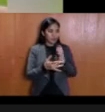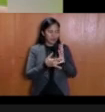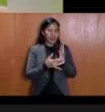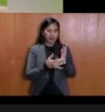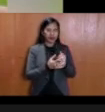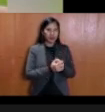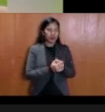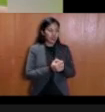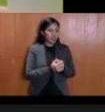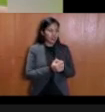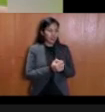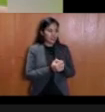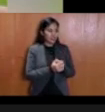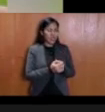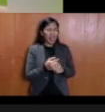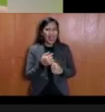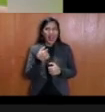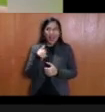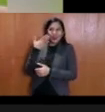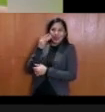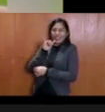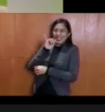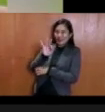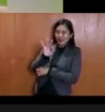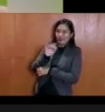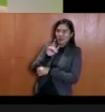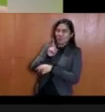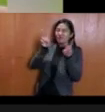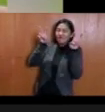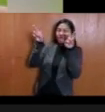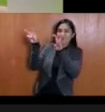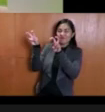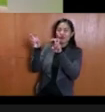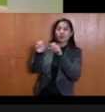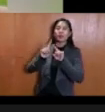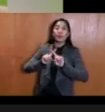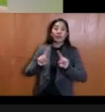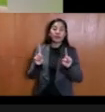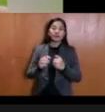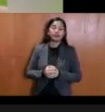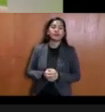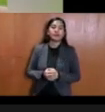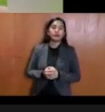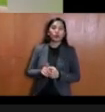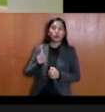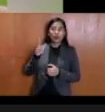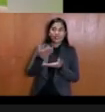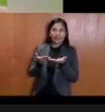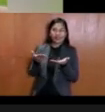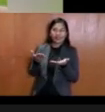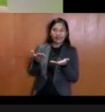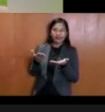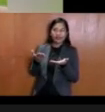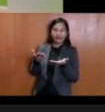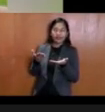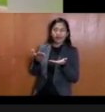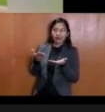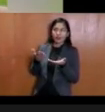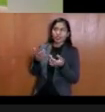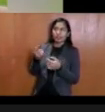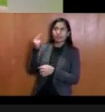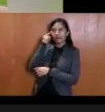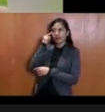So I'm not sure if it's controversial, but I think one of the things which is a new way of